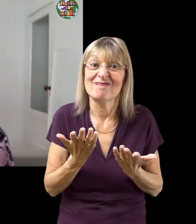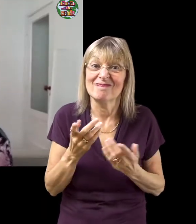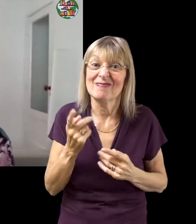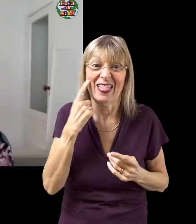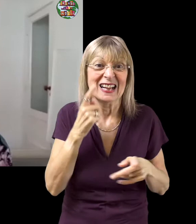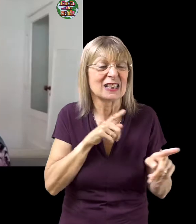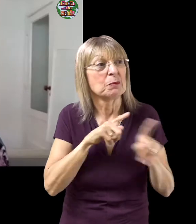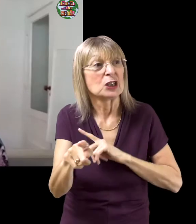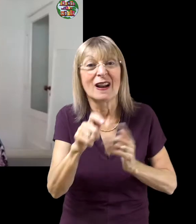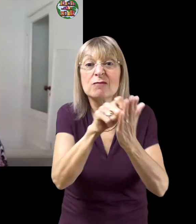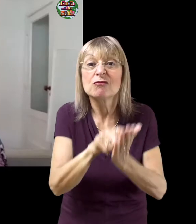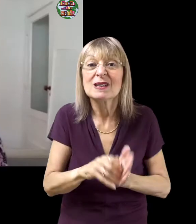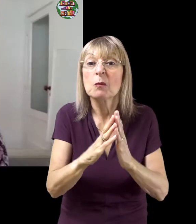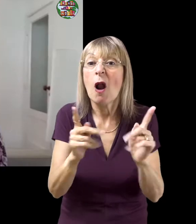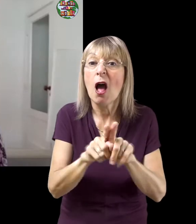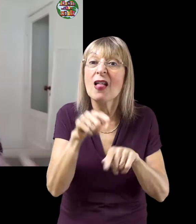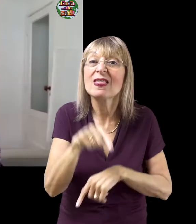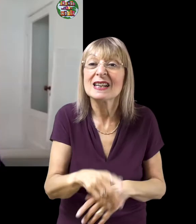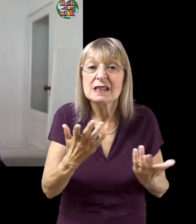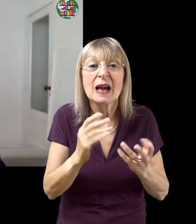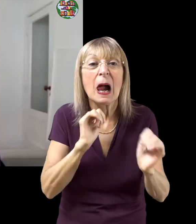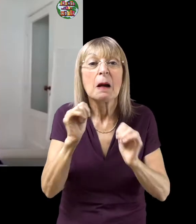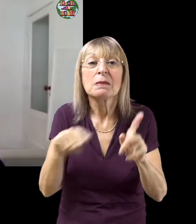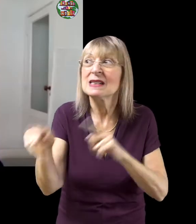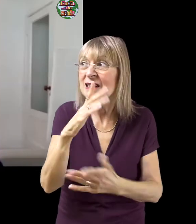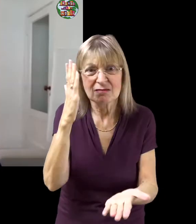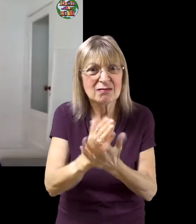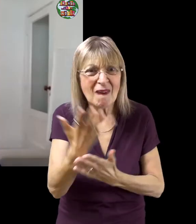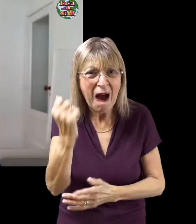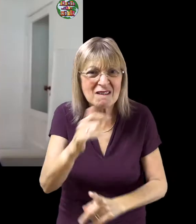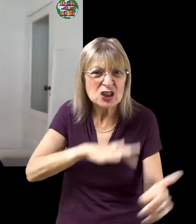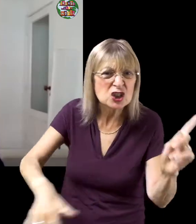have happened? And I think especially writing about something like,